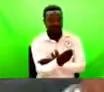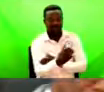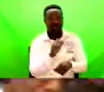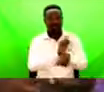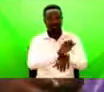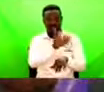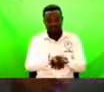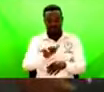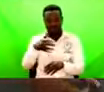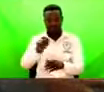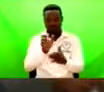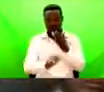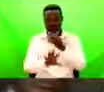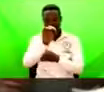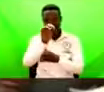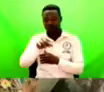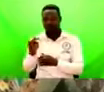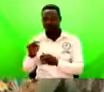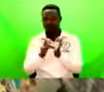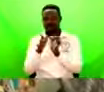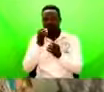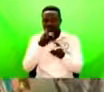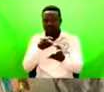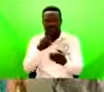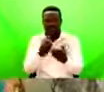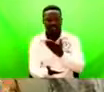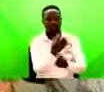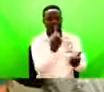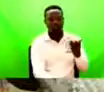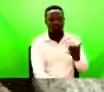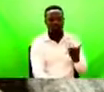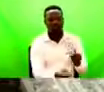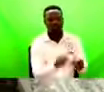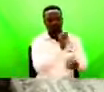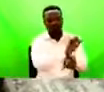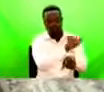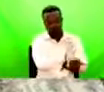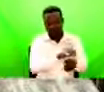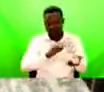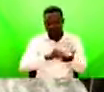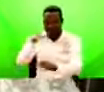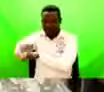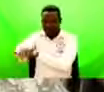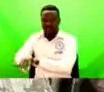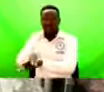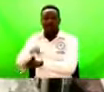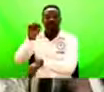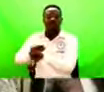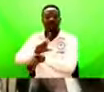9 verse 4, and during the night when we don't work, we pray, which is also work in its